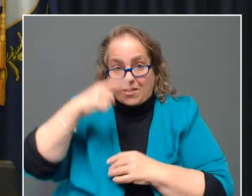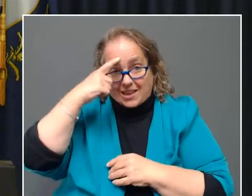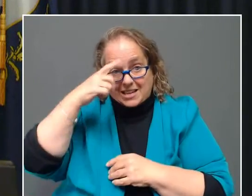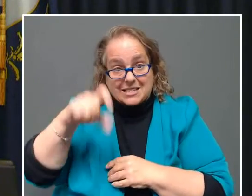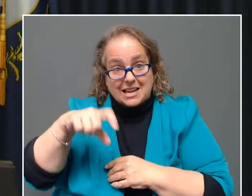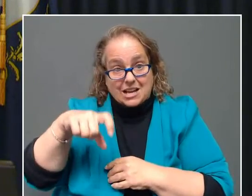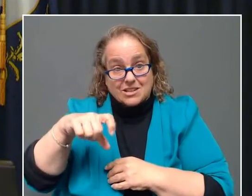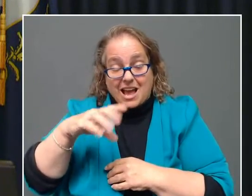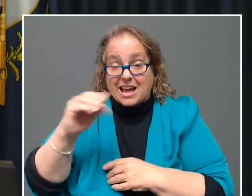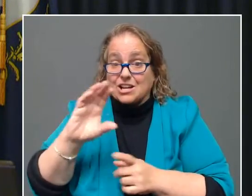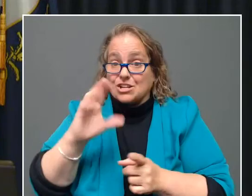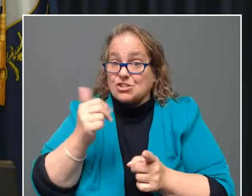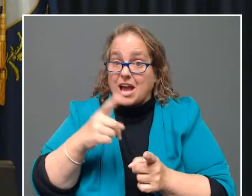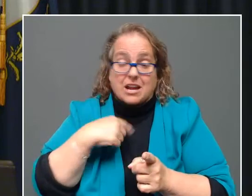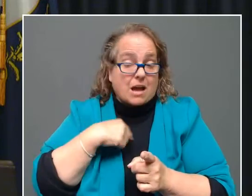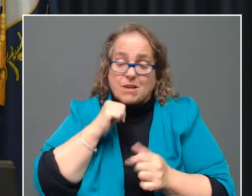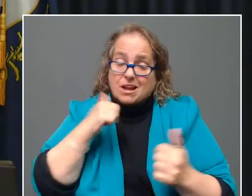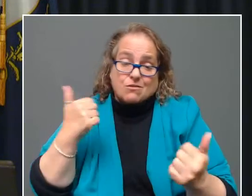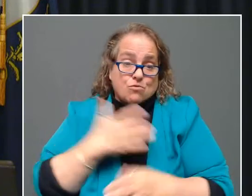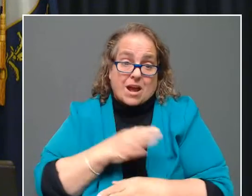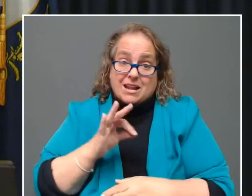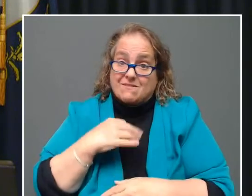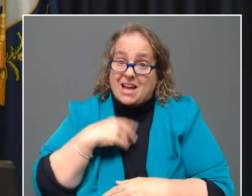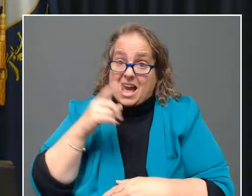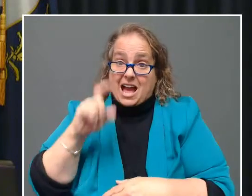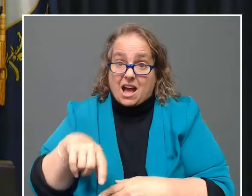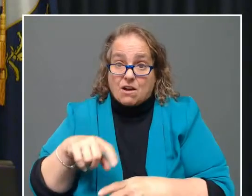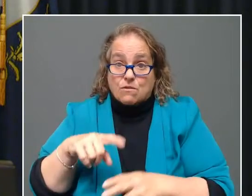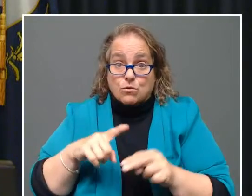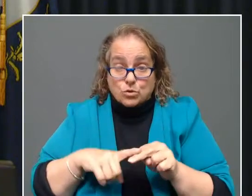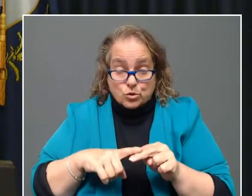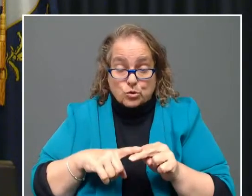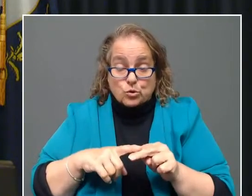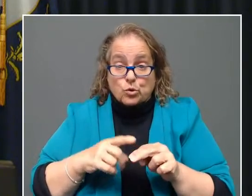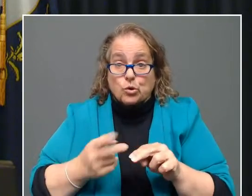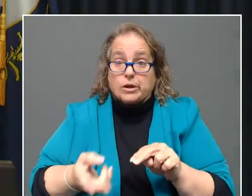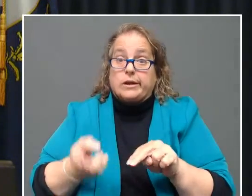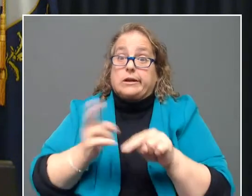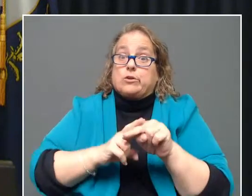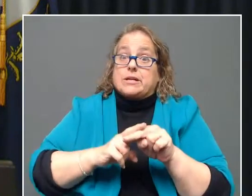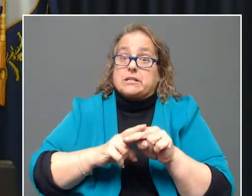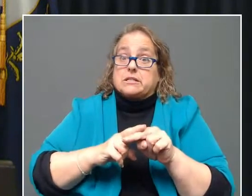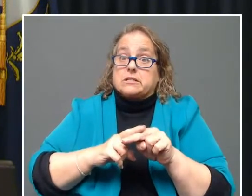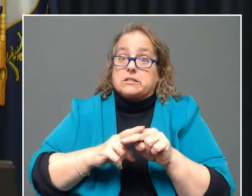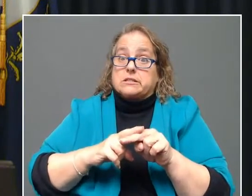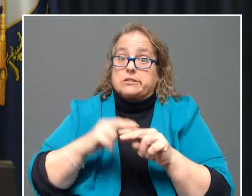we have to increase their severity again because of a spike, we will.